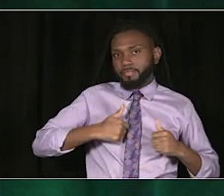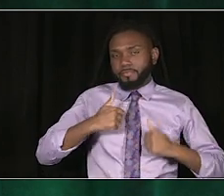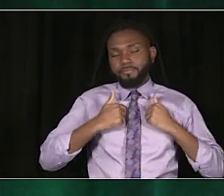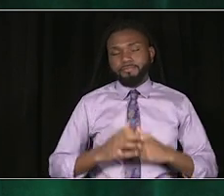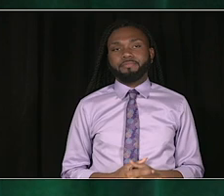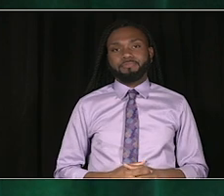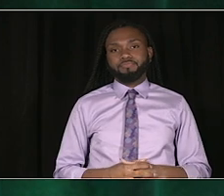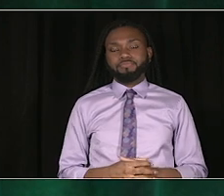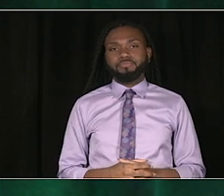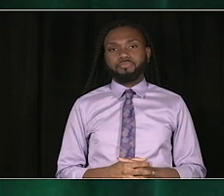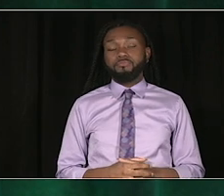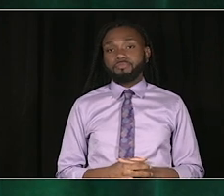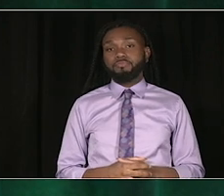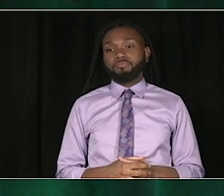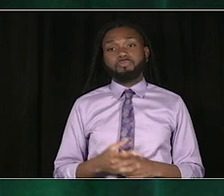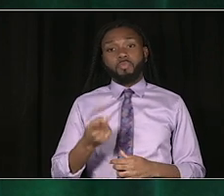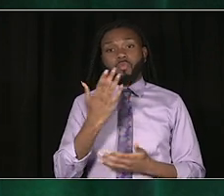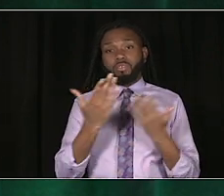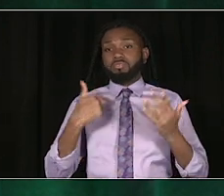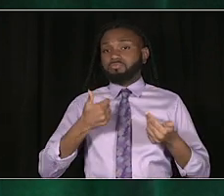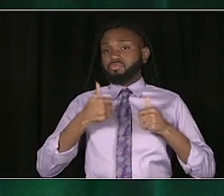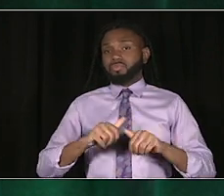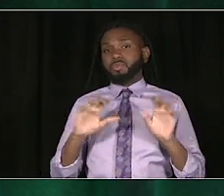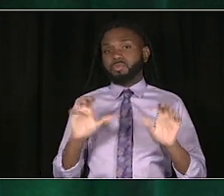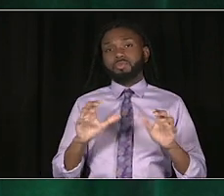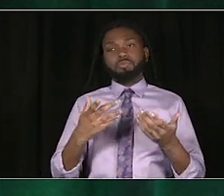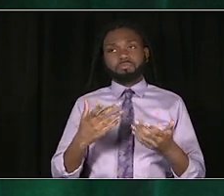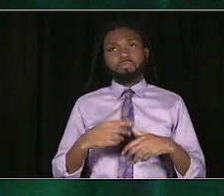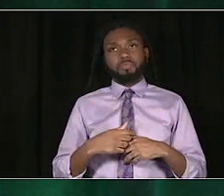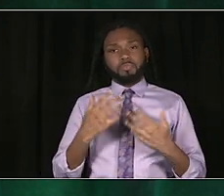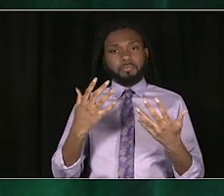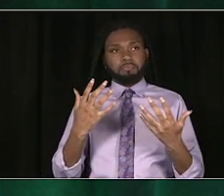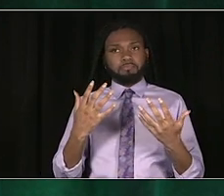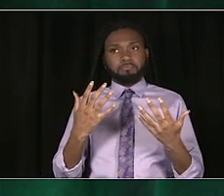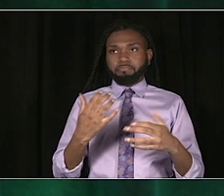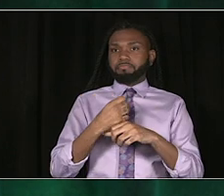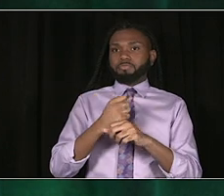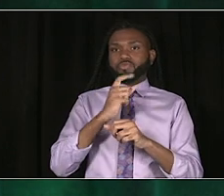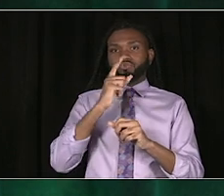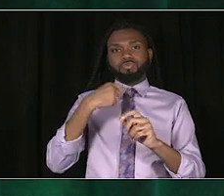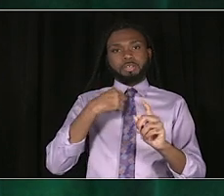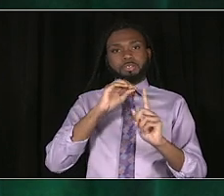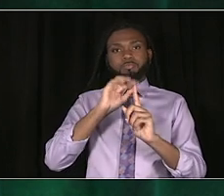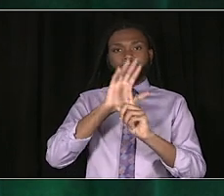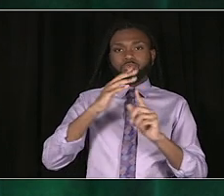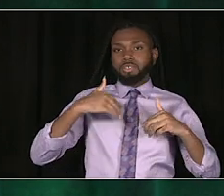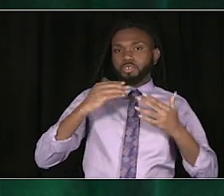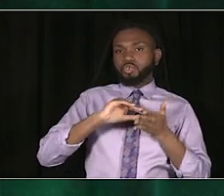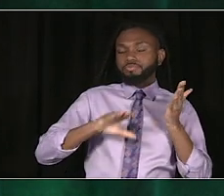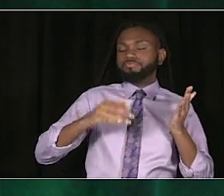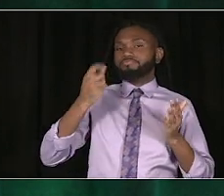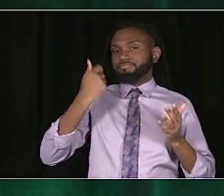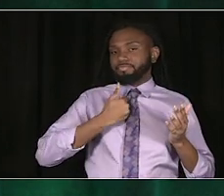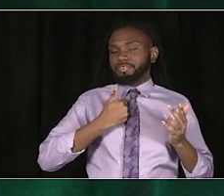And I think one of the things I really try to do is make sure that I expose young students. I went to Hampton